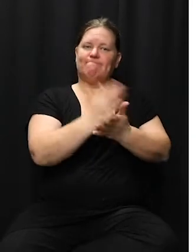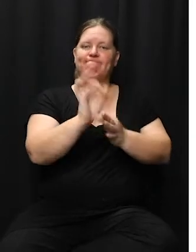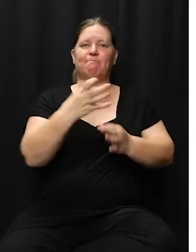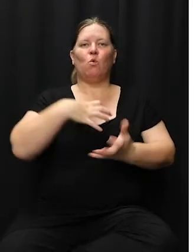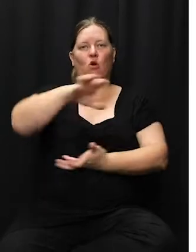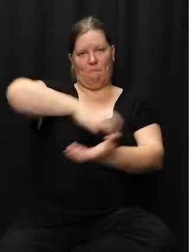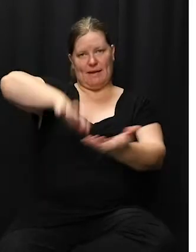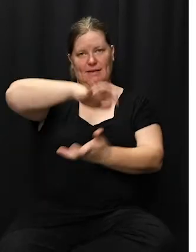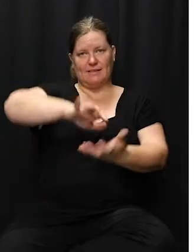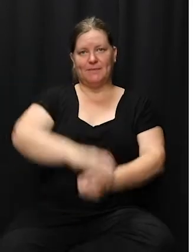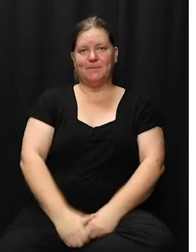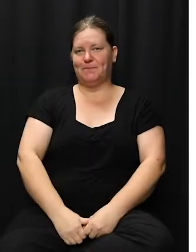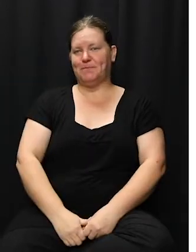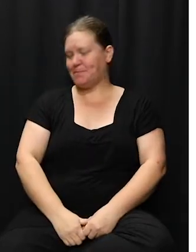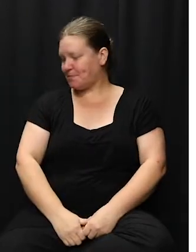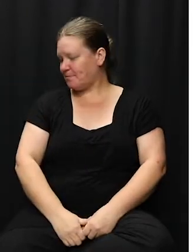more complex.